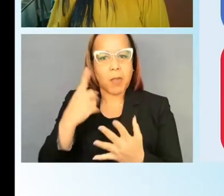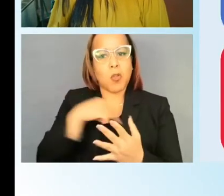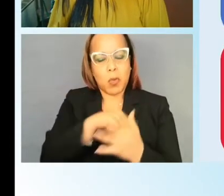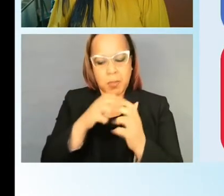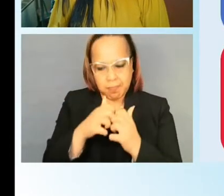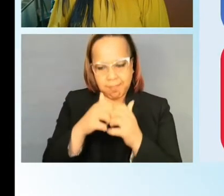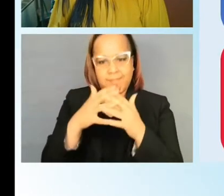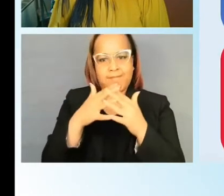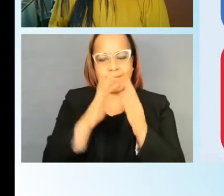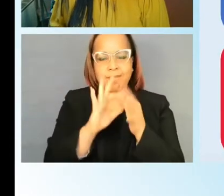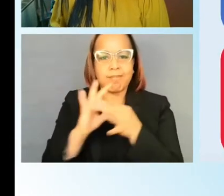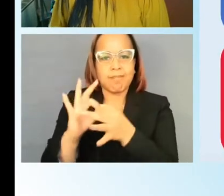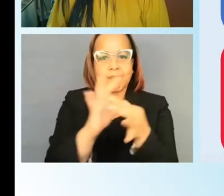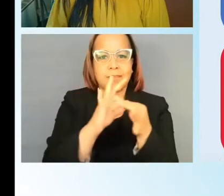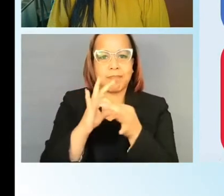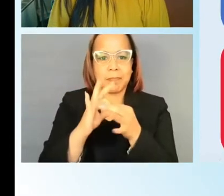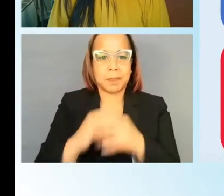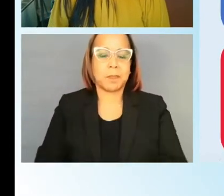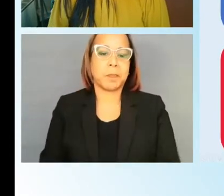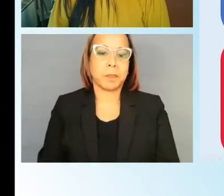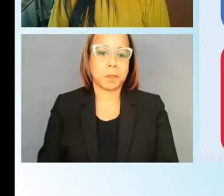together.